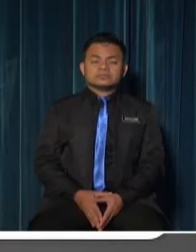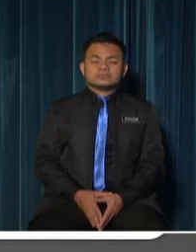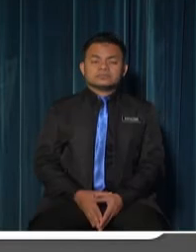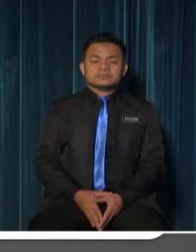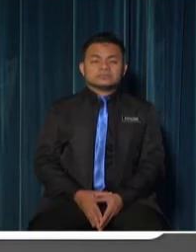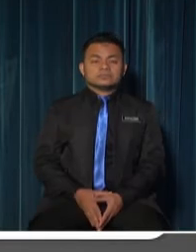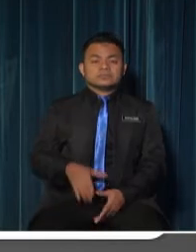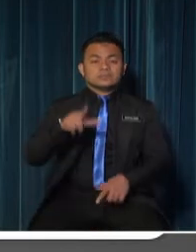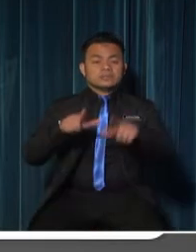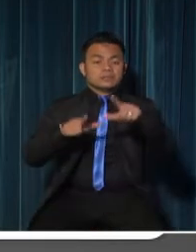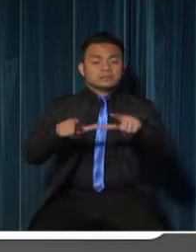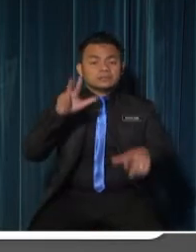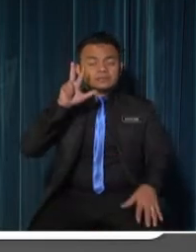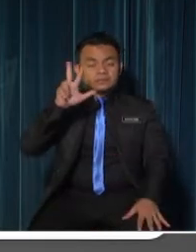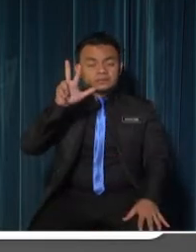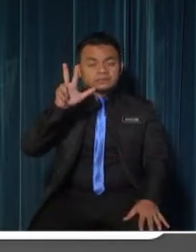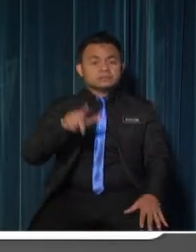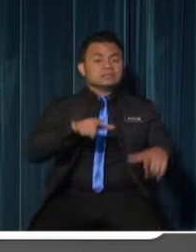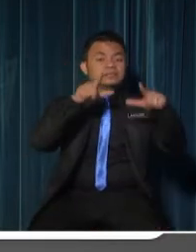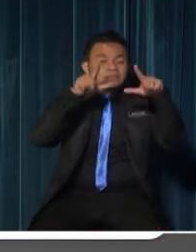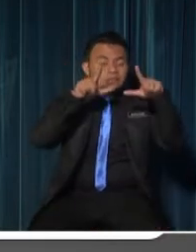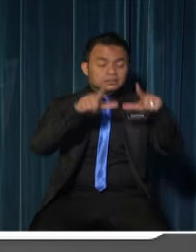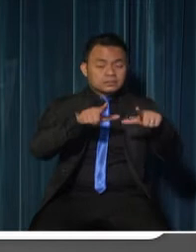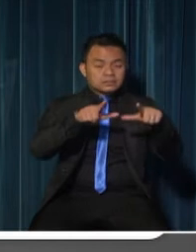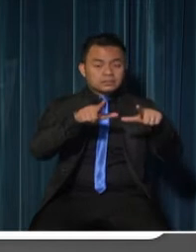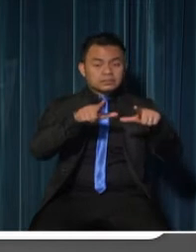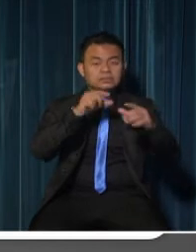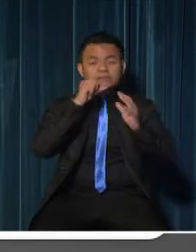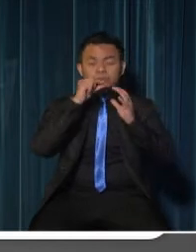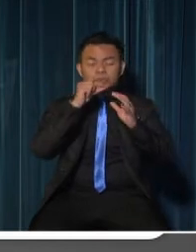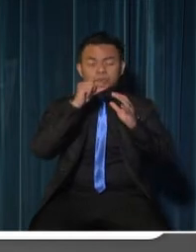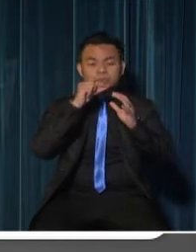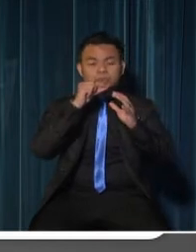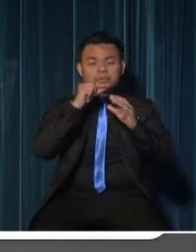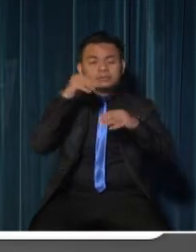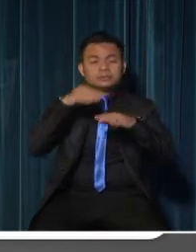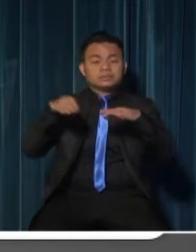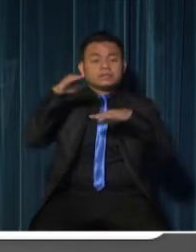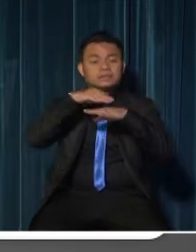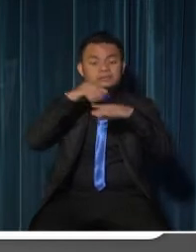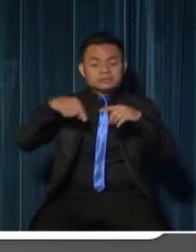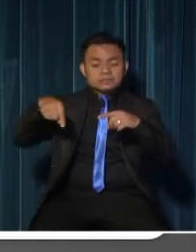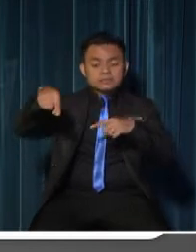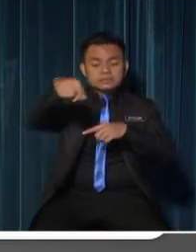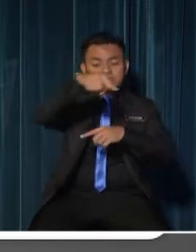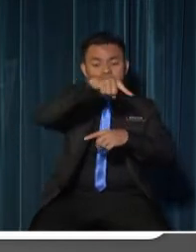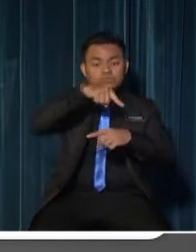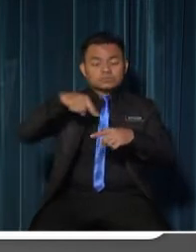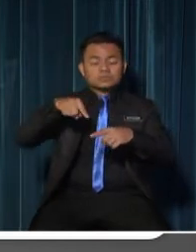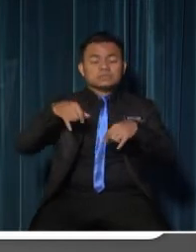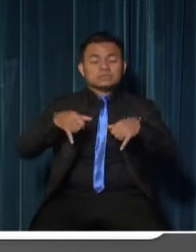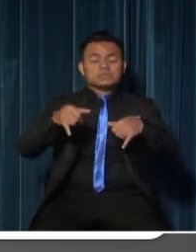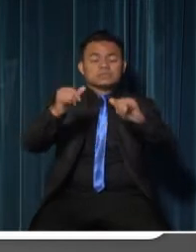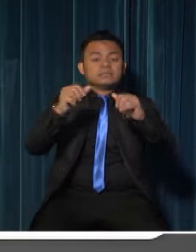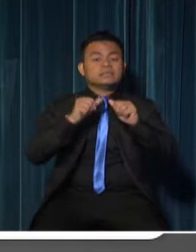Step 3. Attach the balloons onto the circular lines according to the sequence of